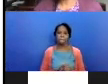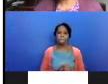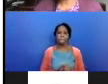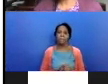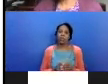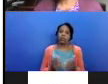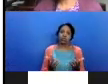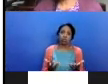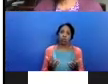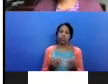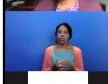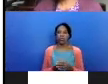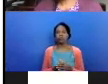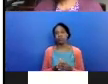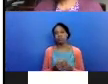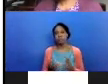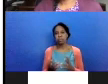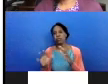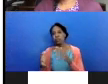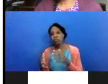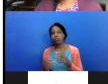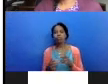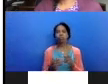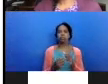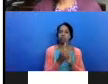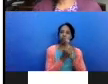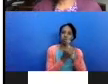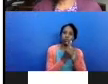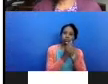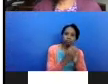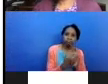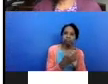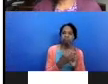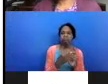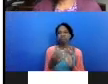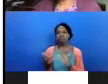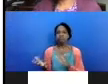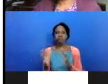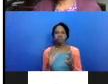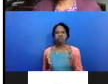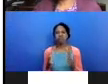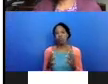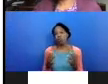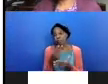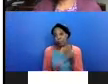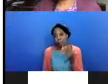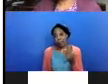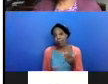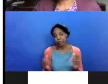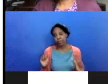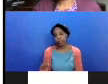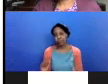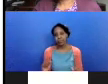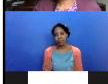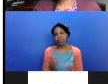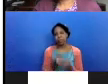So we do a combination of that. And then even if we were doing, kind of conversations with the two parties together.